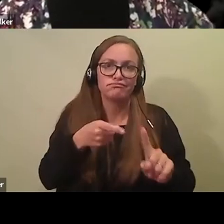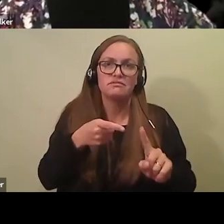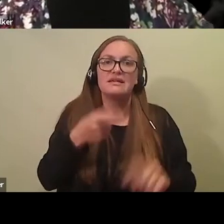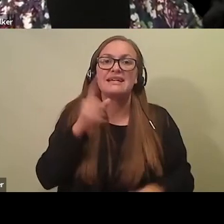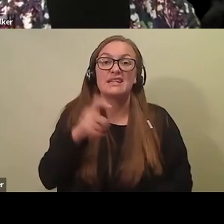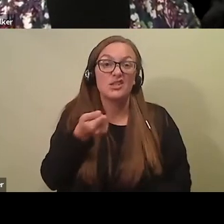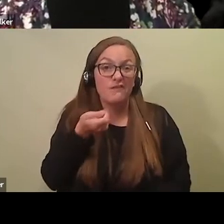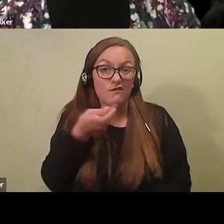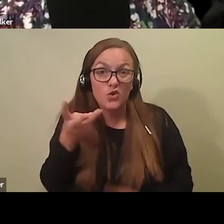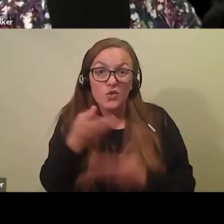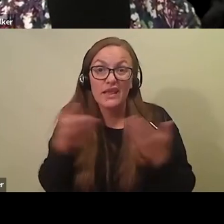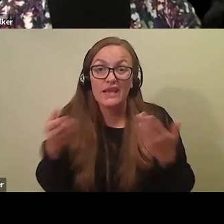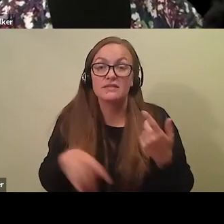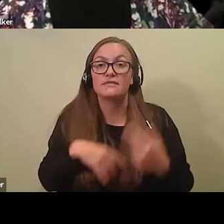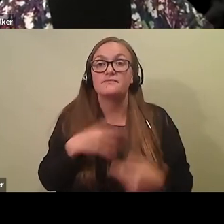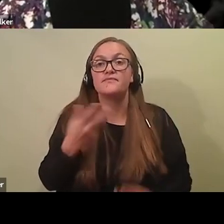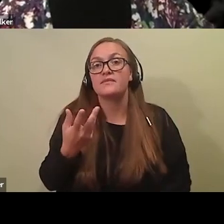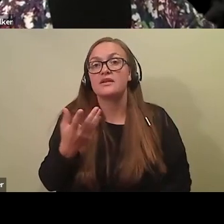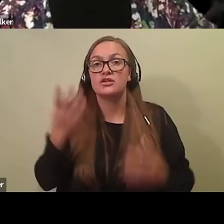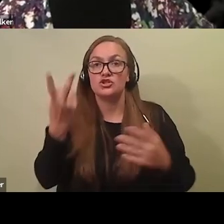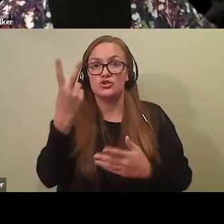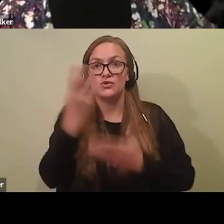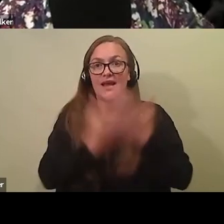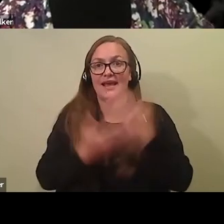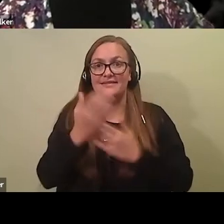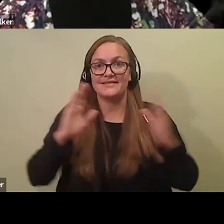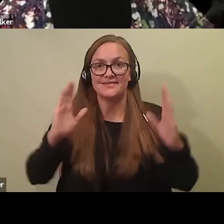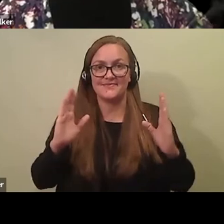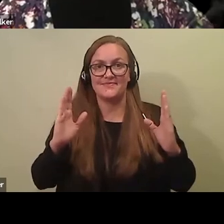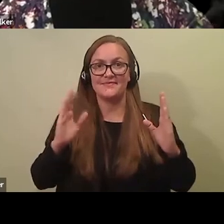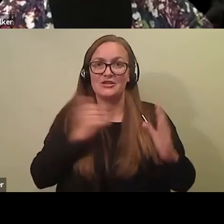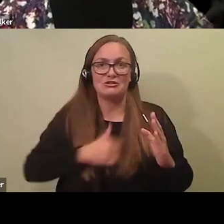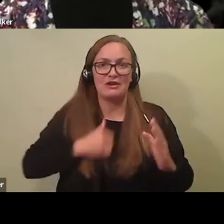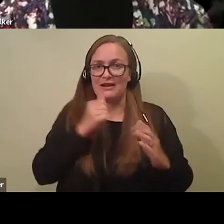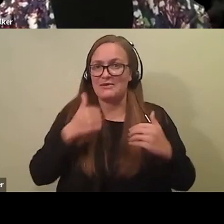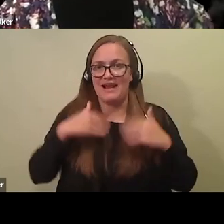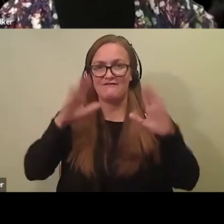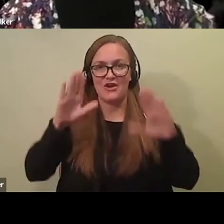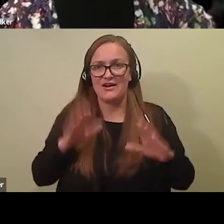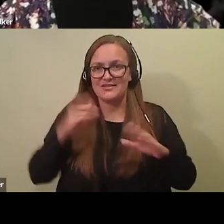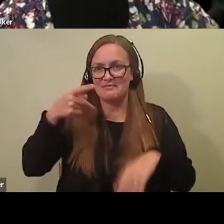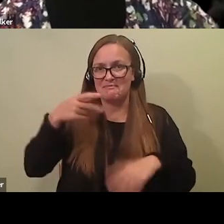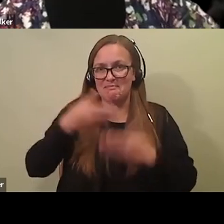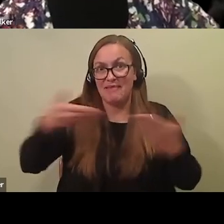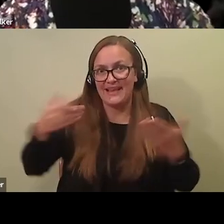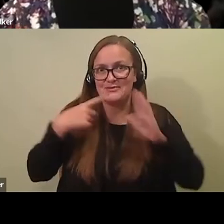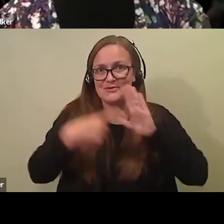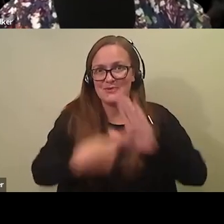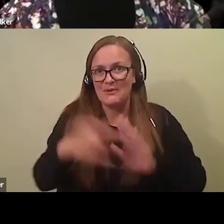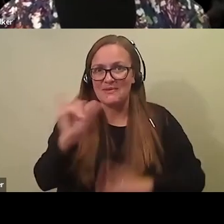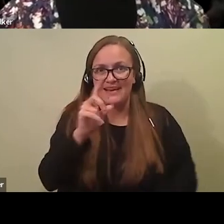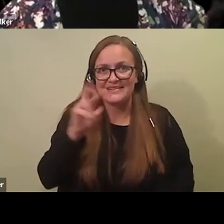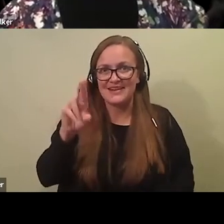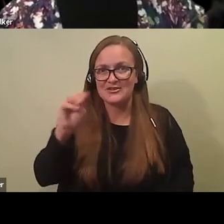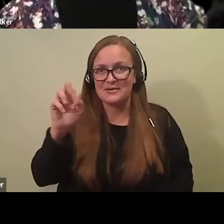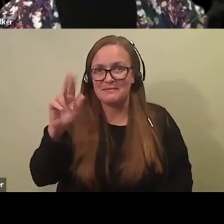components. Just look at two hands. Sorry, I don't have awesome props like Dr. Martin did, but two